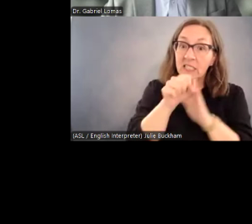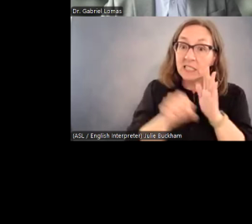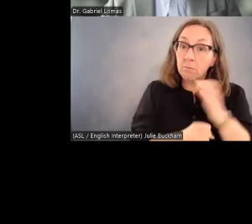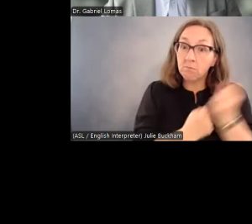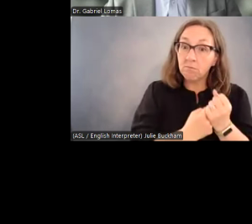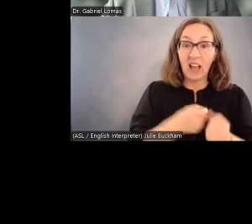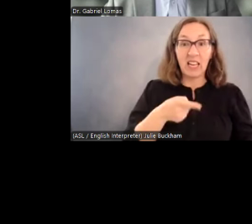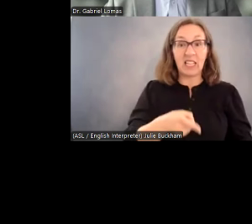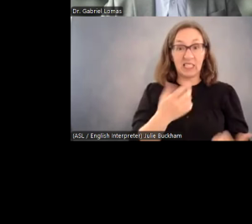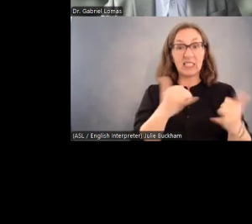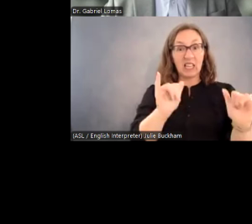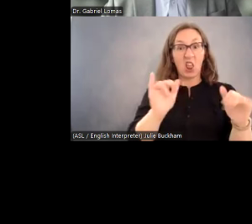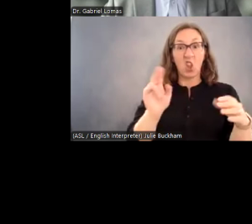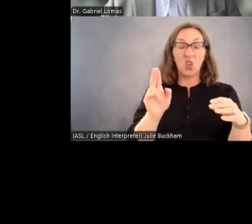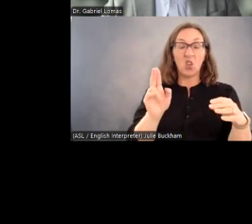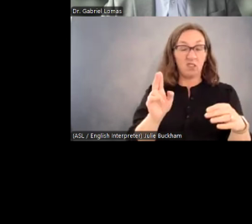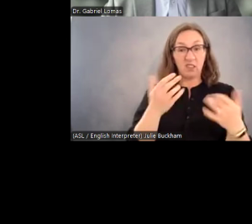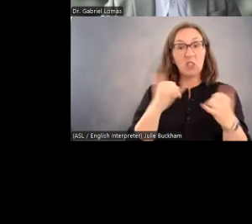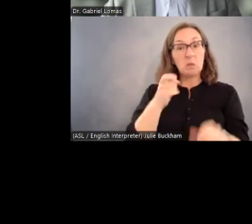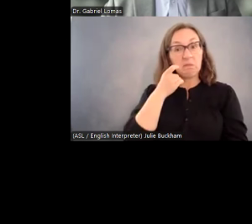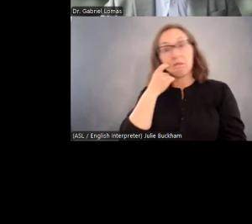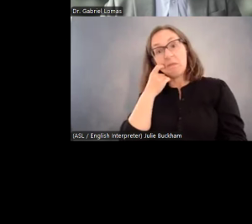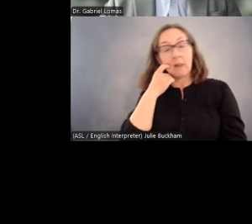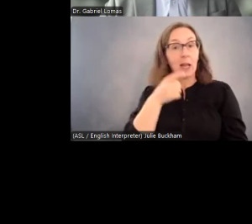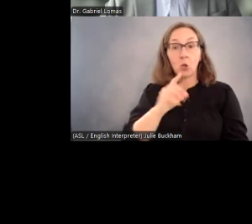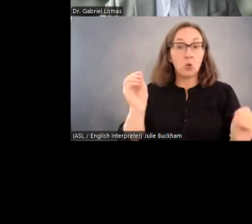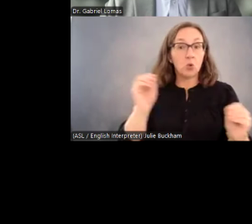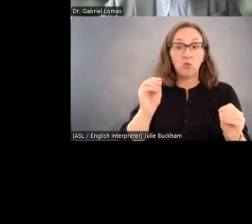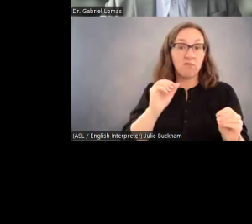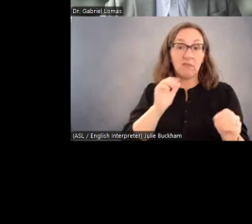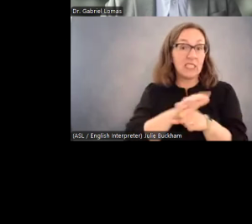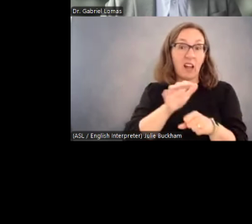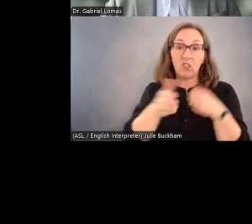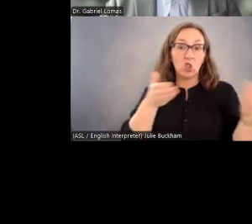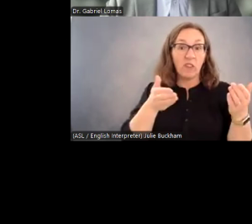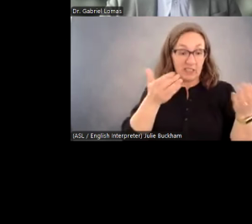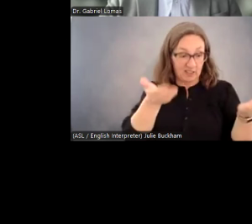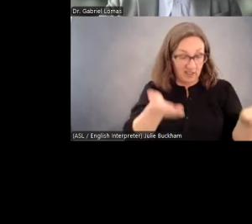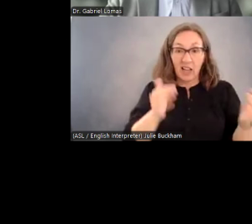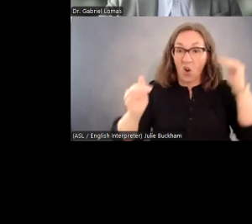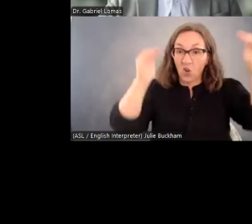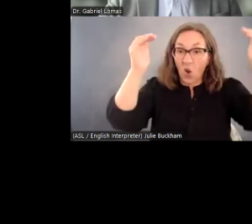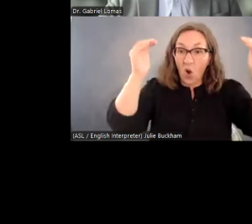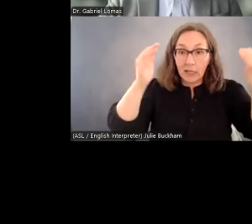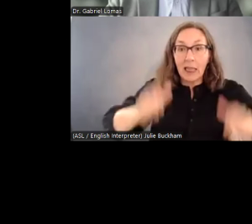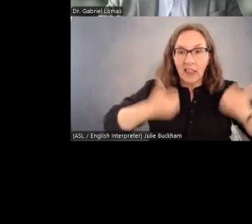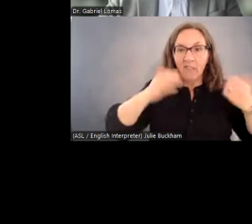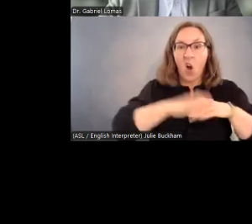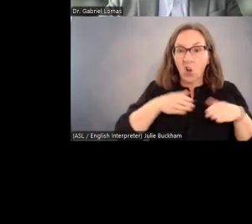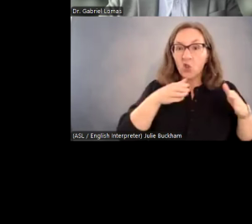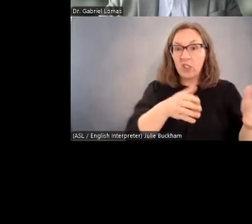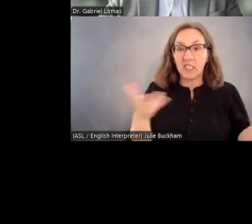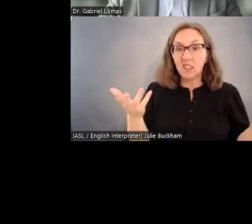with inappropriate interventions and lack of services now as an adult out on the streets. Next slide,